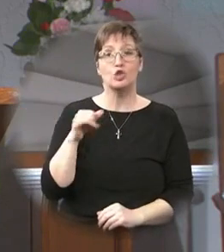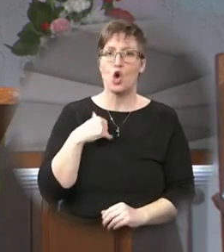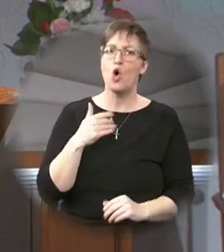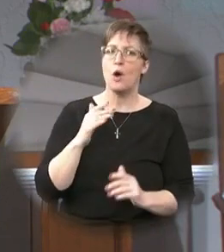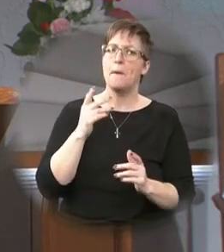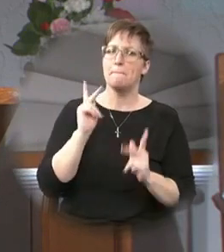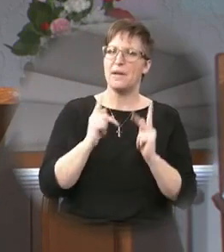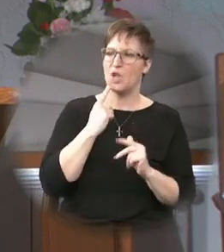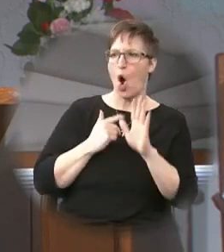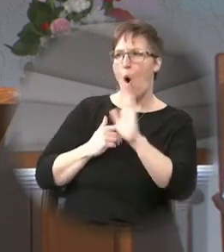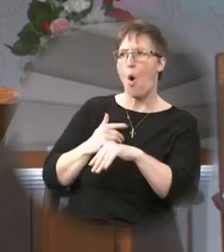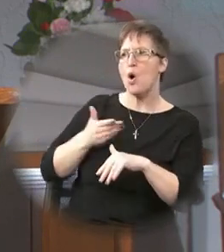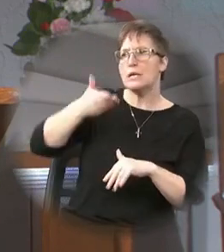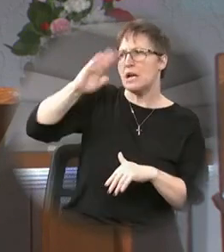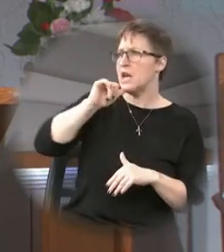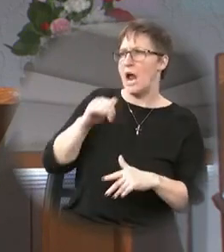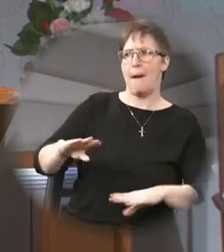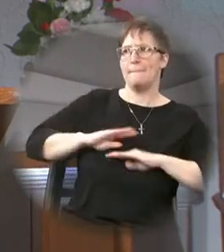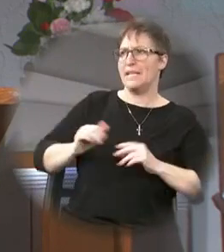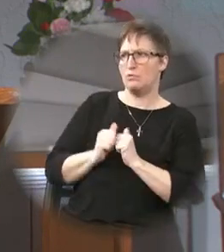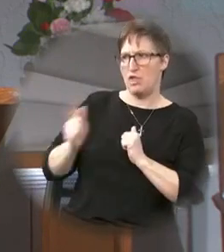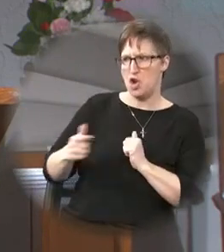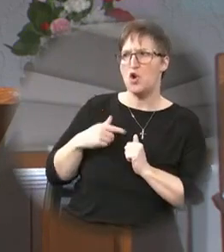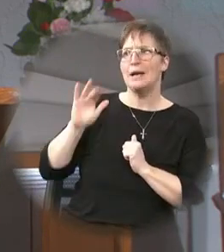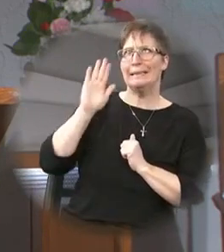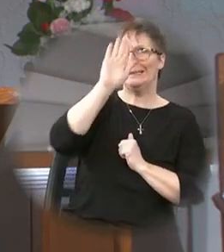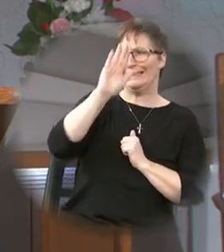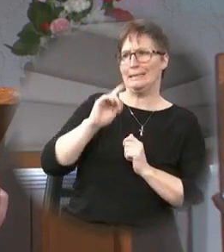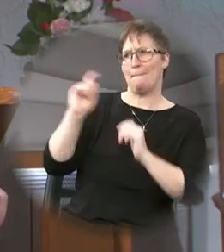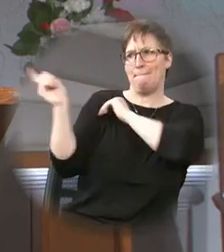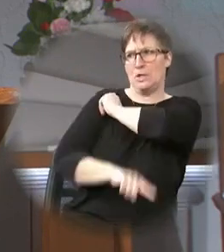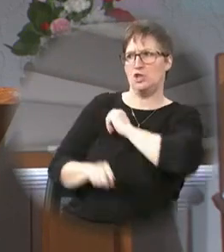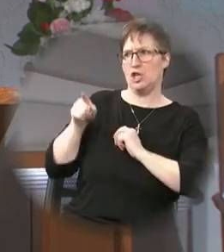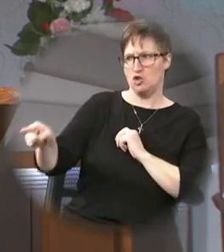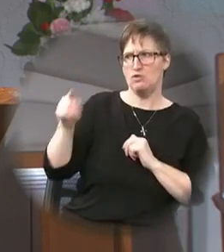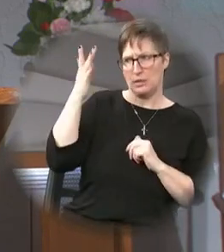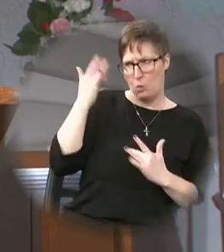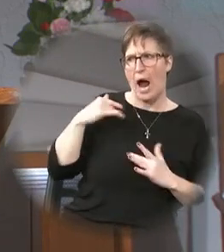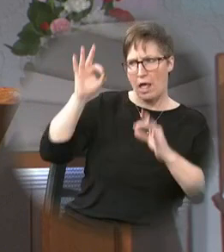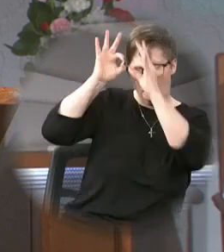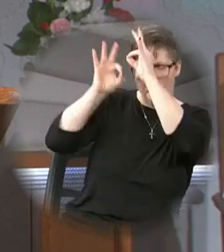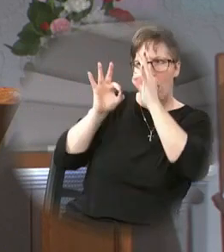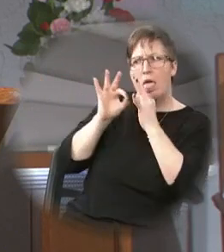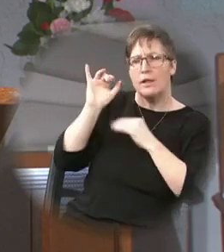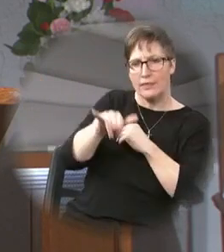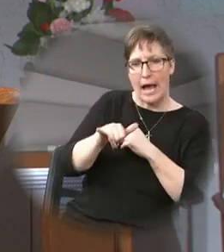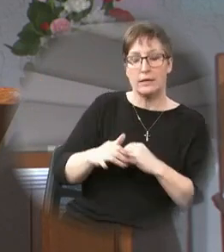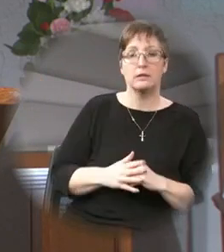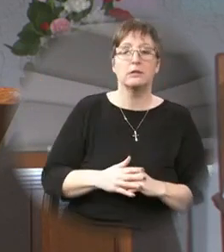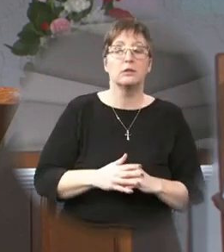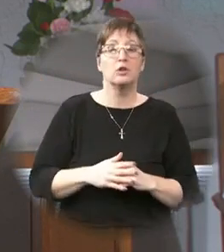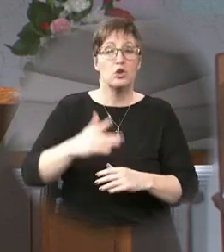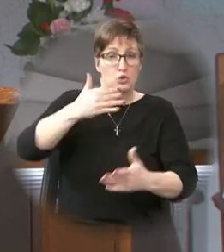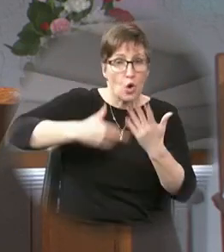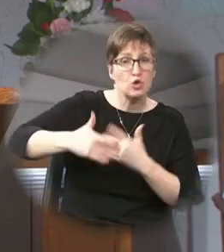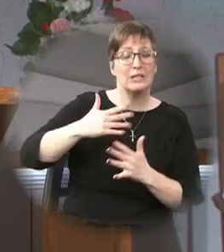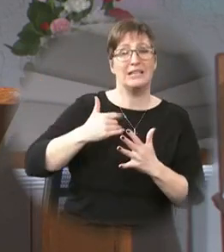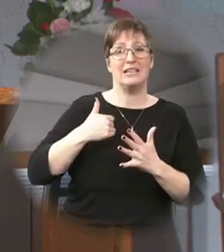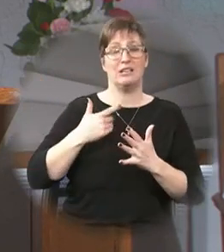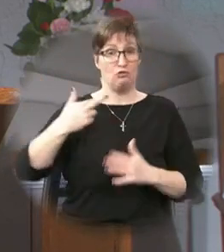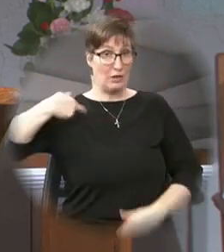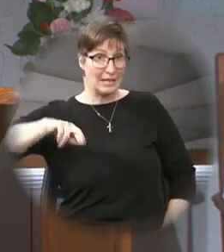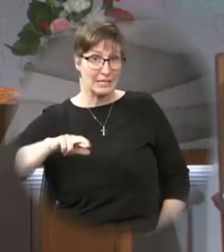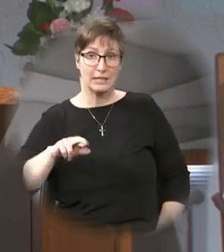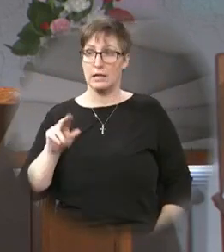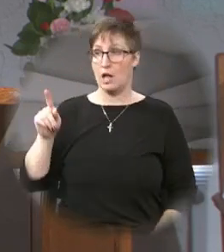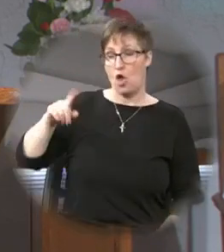God's specific displeasure, a punishment for sins. So physically, socially, and religiously, lepers were